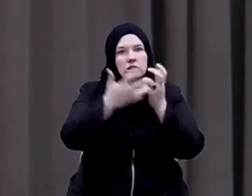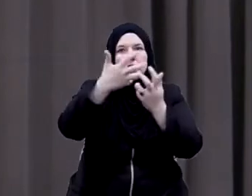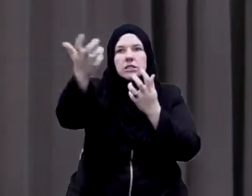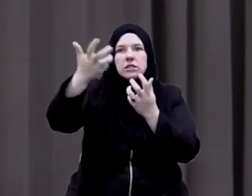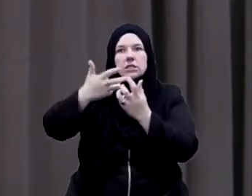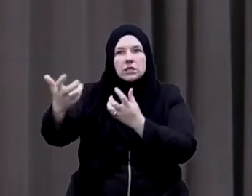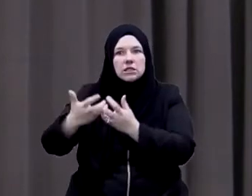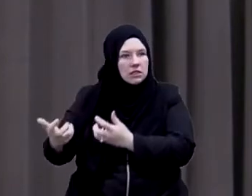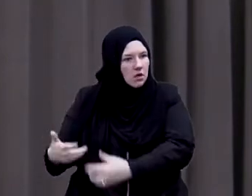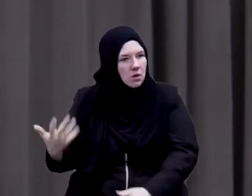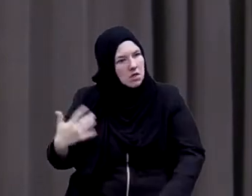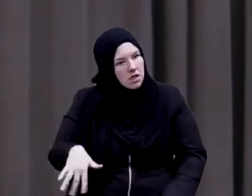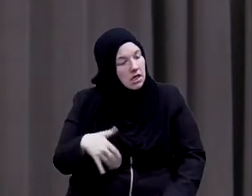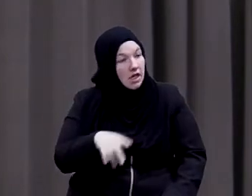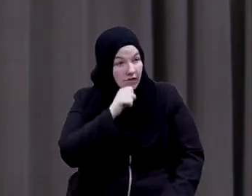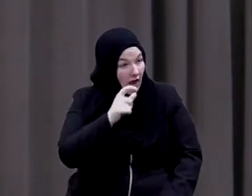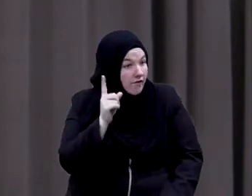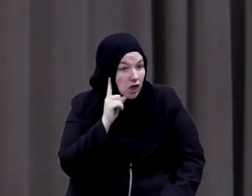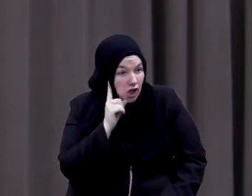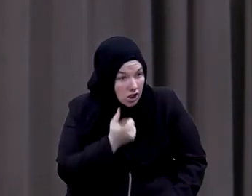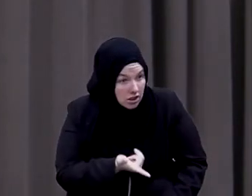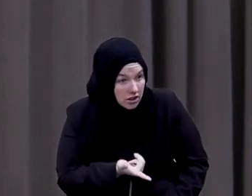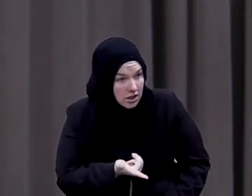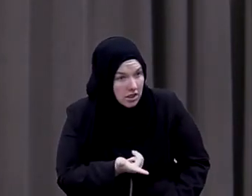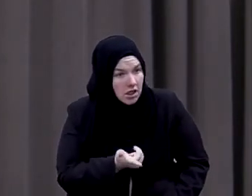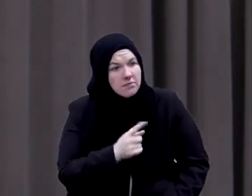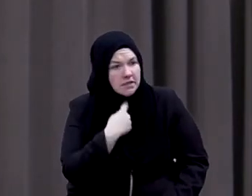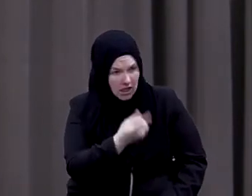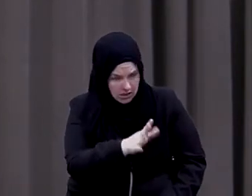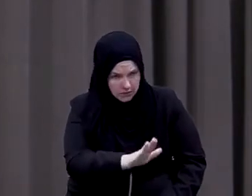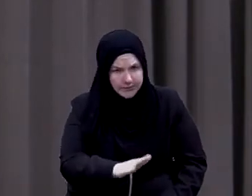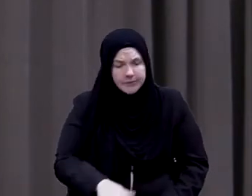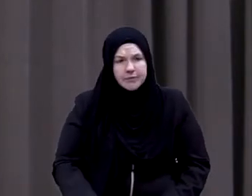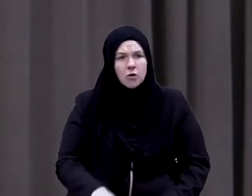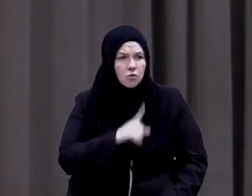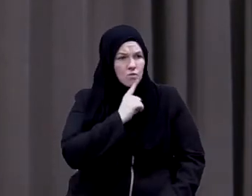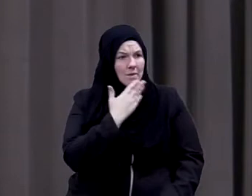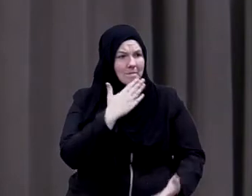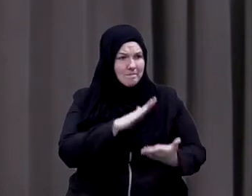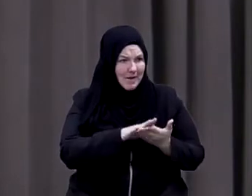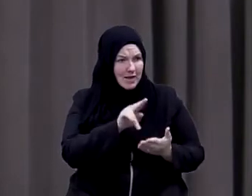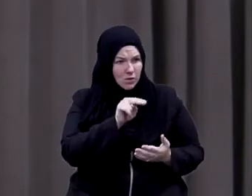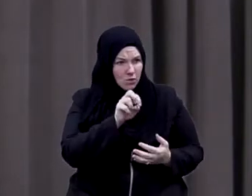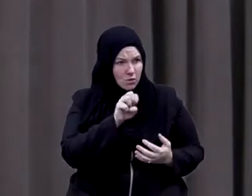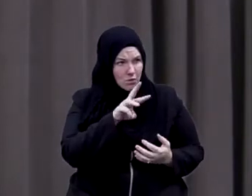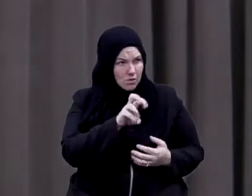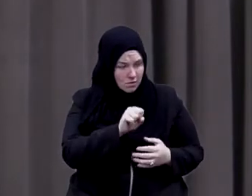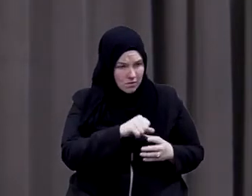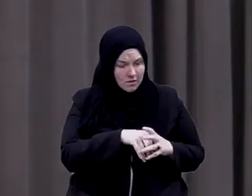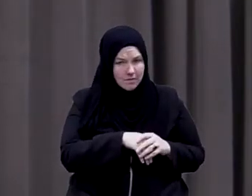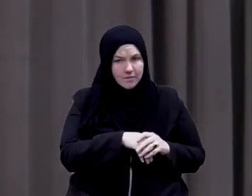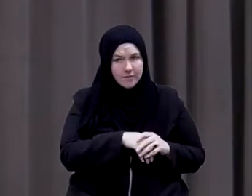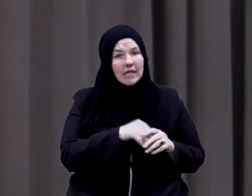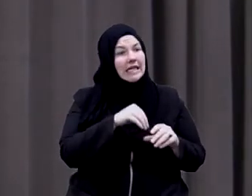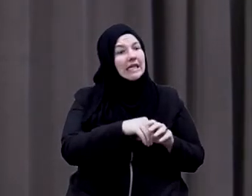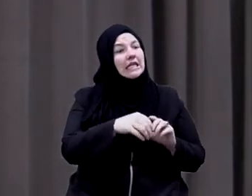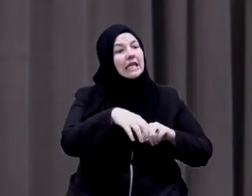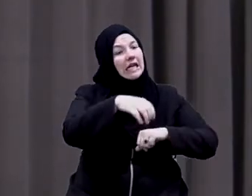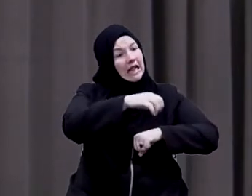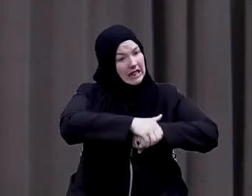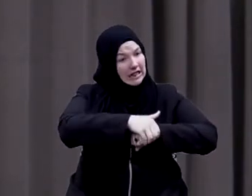If you've not heard it, let me give you the real bad news. In